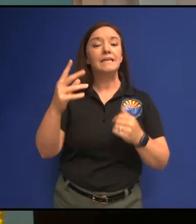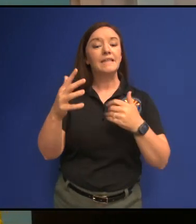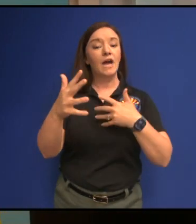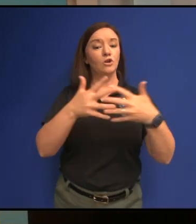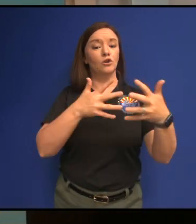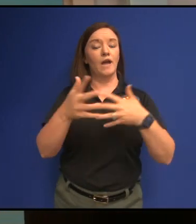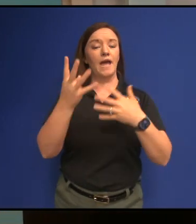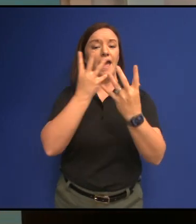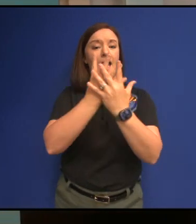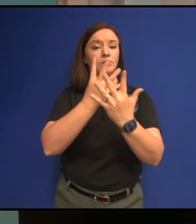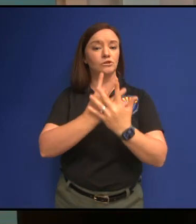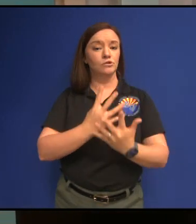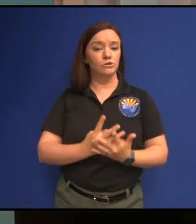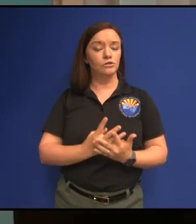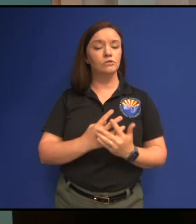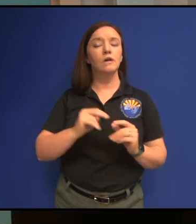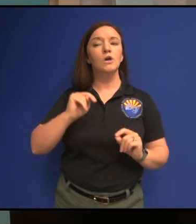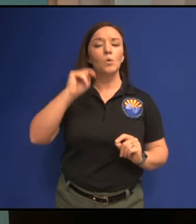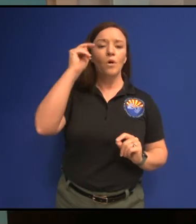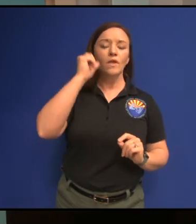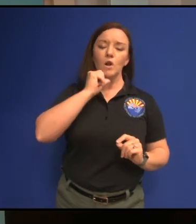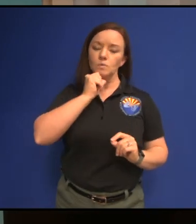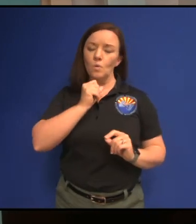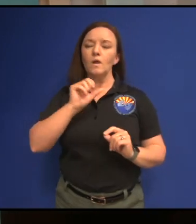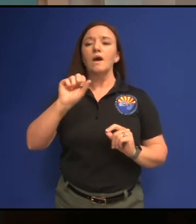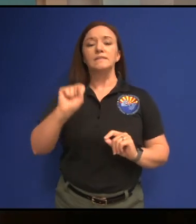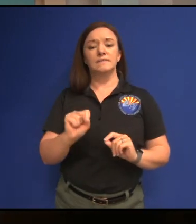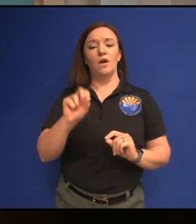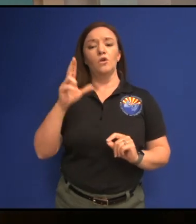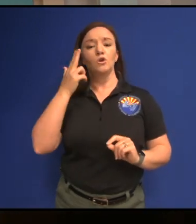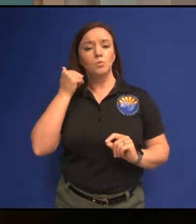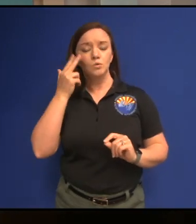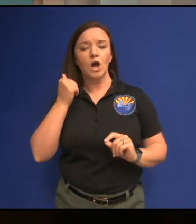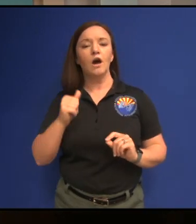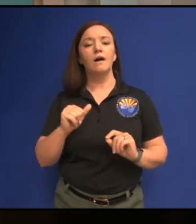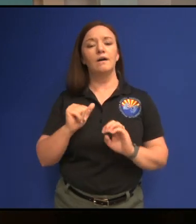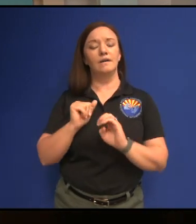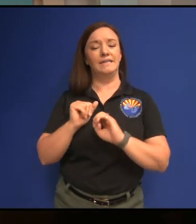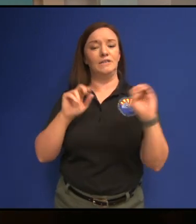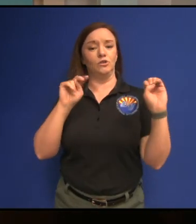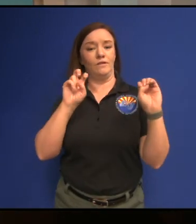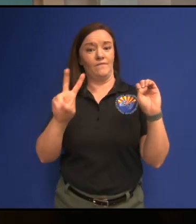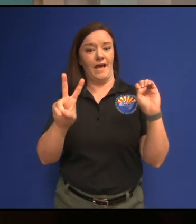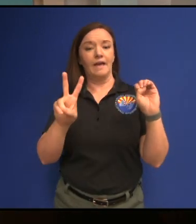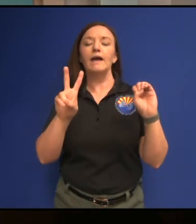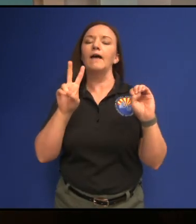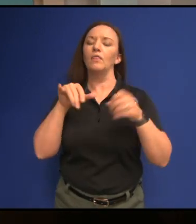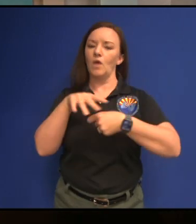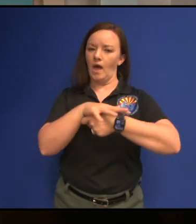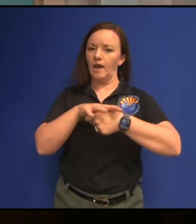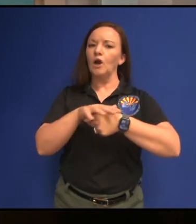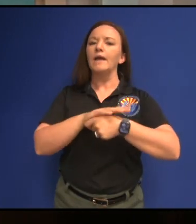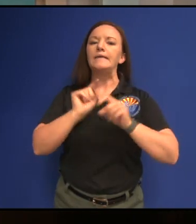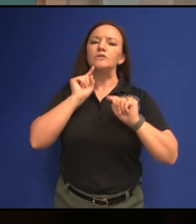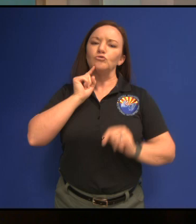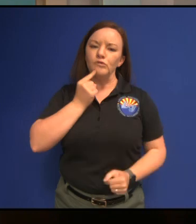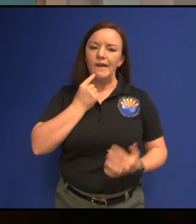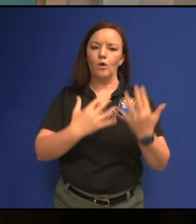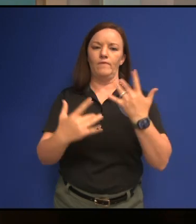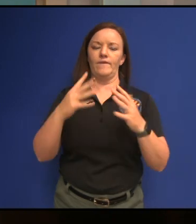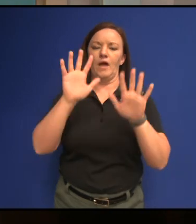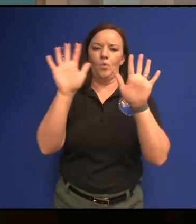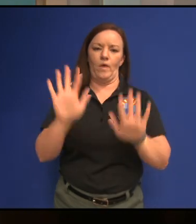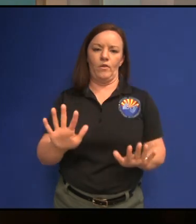here over northern Arizona, southern Utah, and eastern Nevada. That is an area of critical fire weather where it's